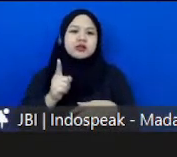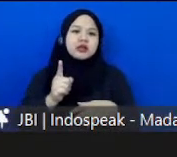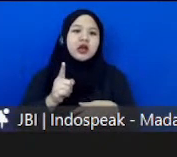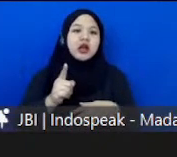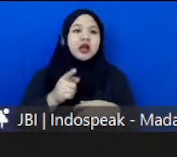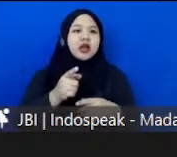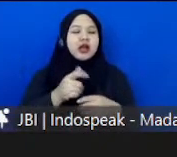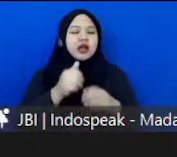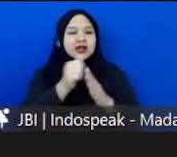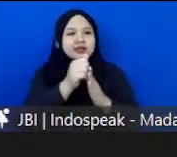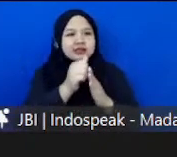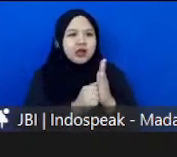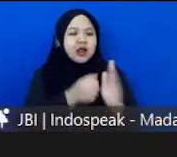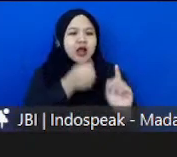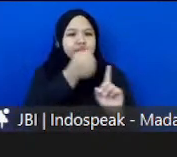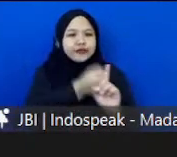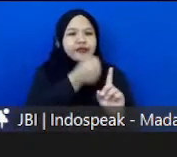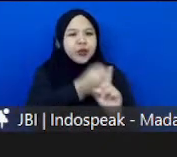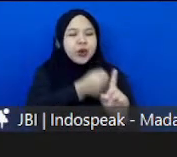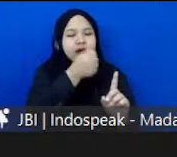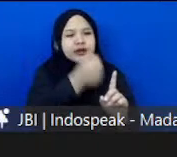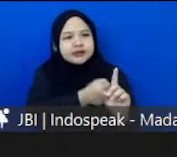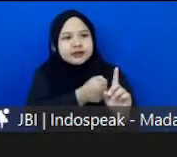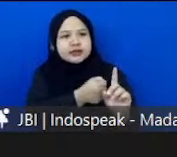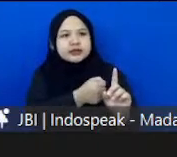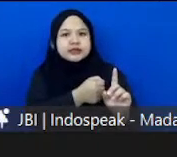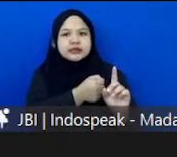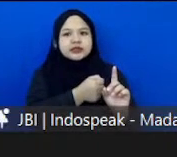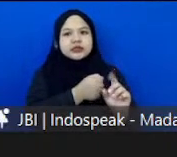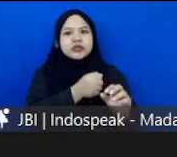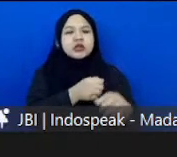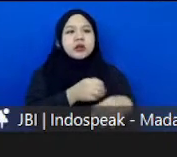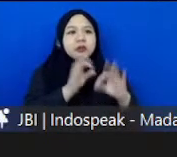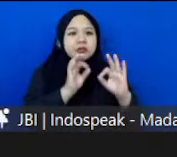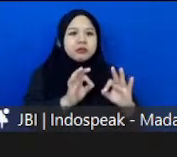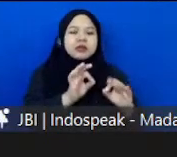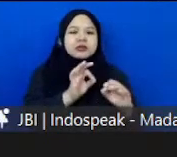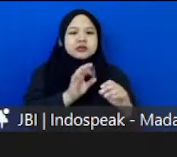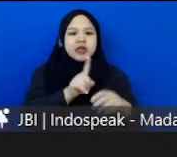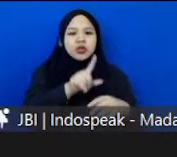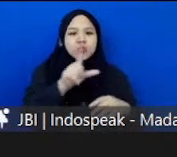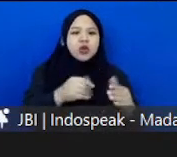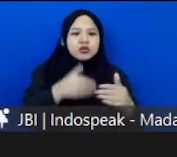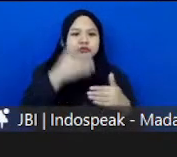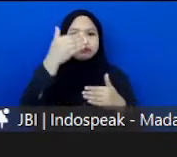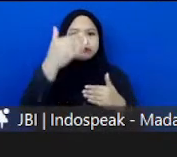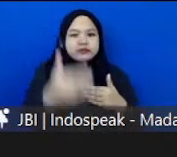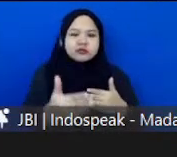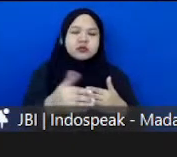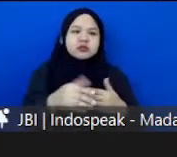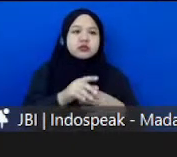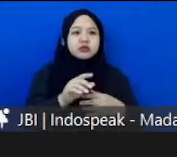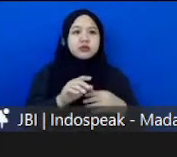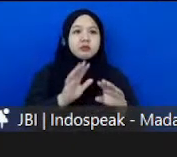event, was put back in pasung only months after the pandemic started. Sadly, he died in February this year.